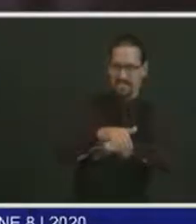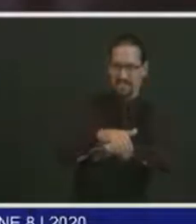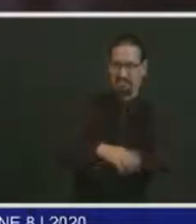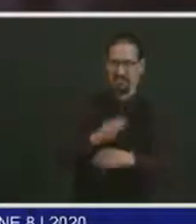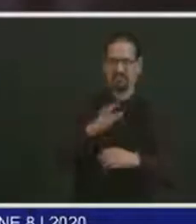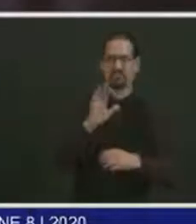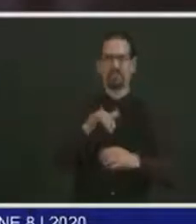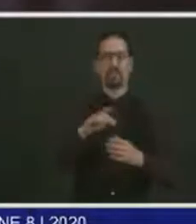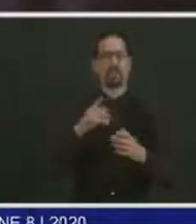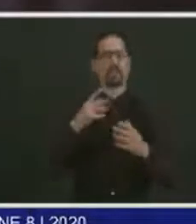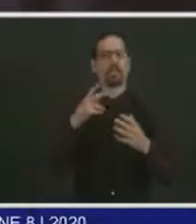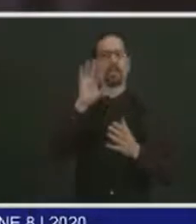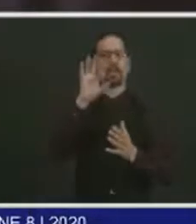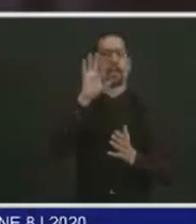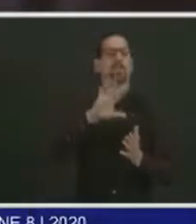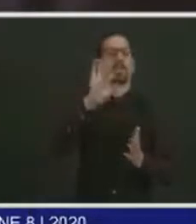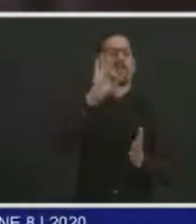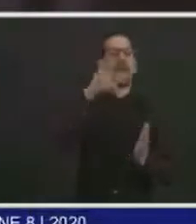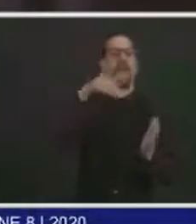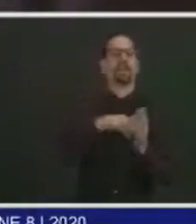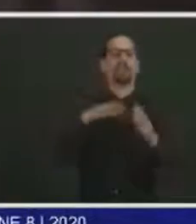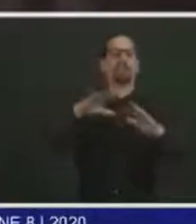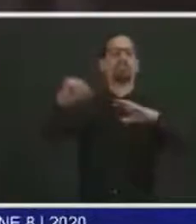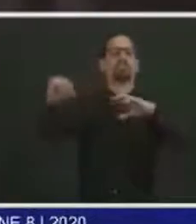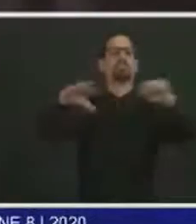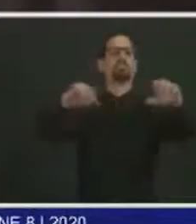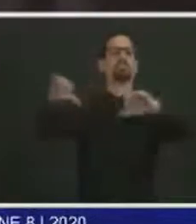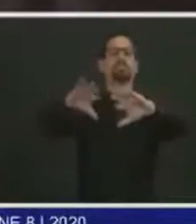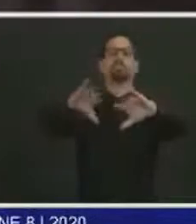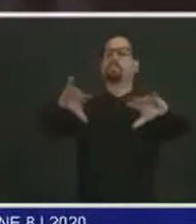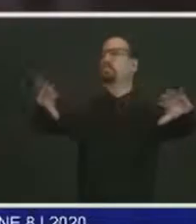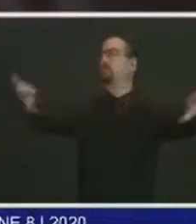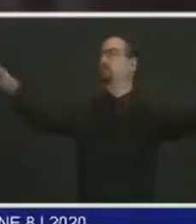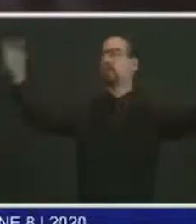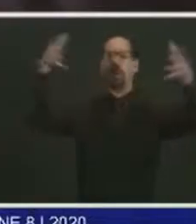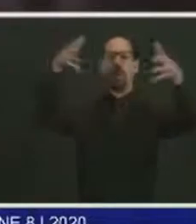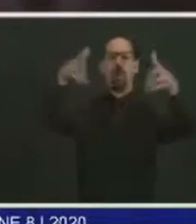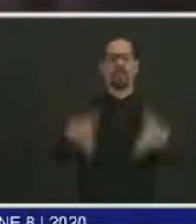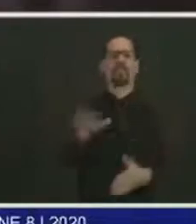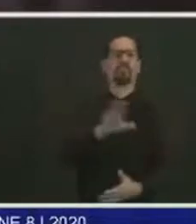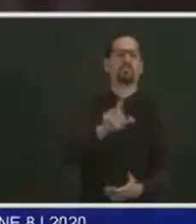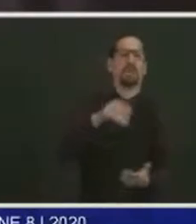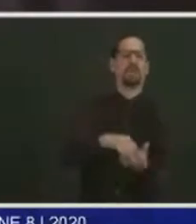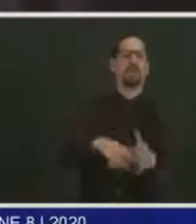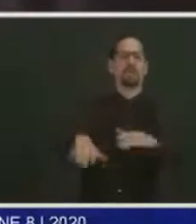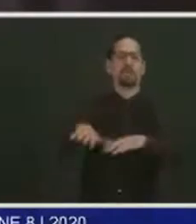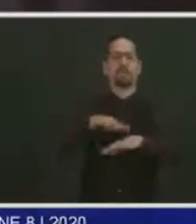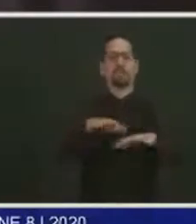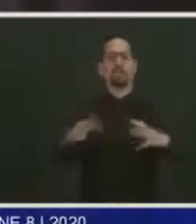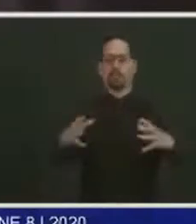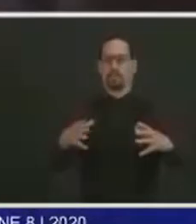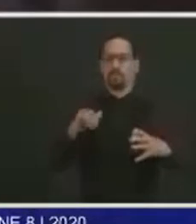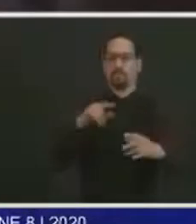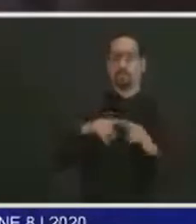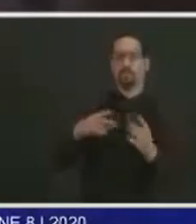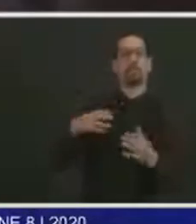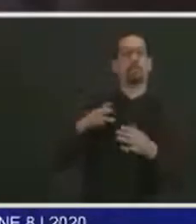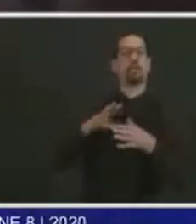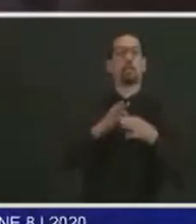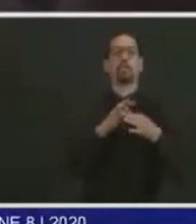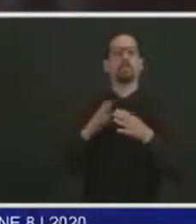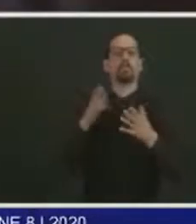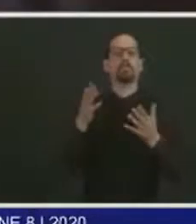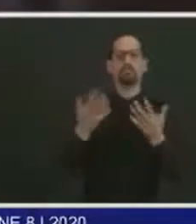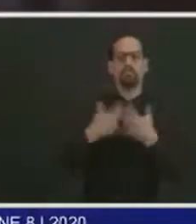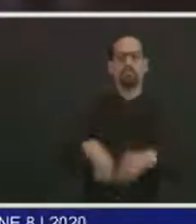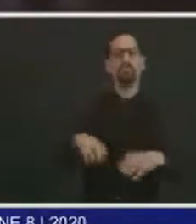home. The organizer, God bless her, young woman, got up there and said, we've had a great rally, we've had a great protest, it's